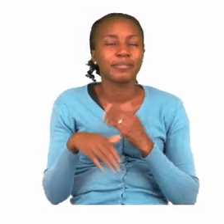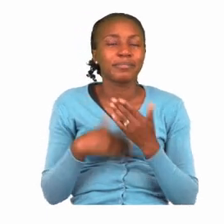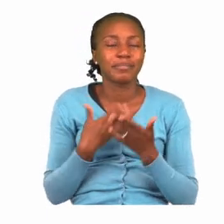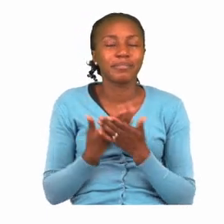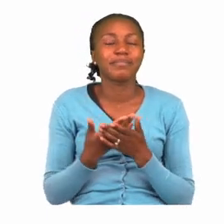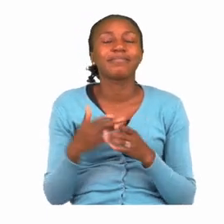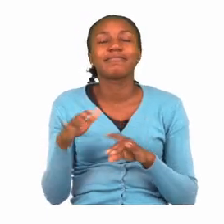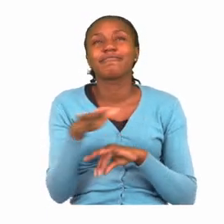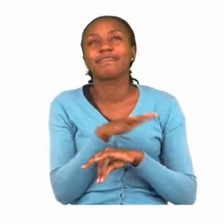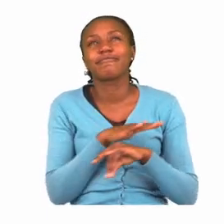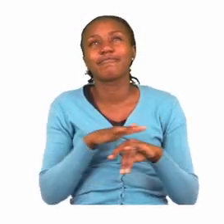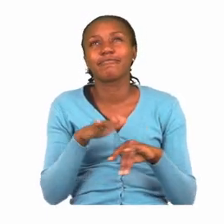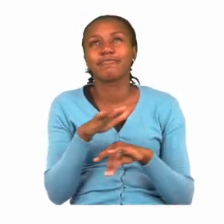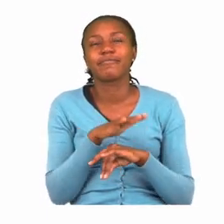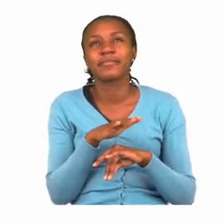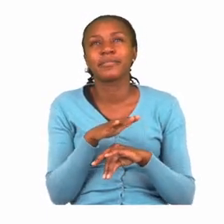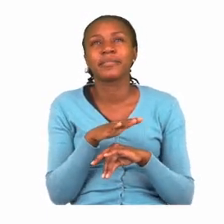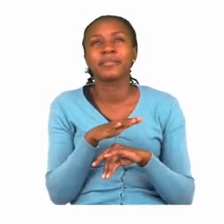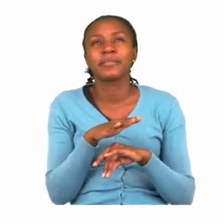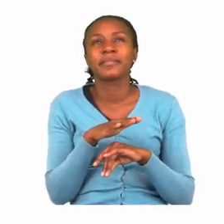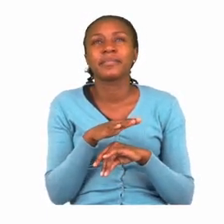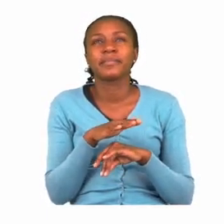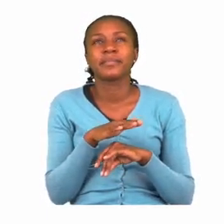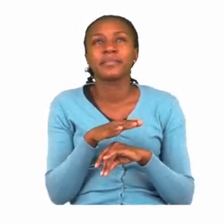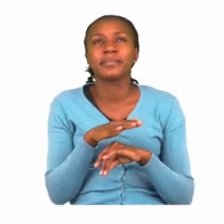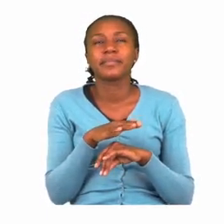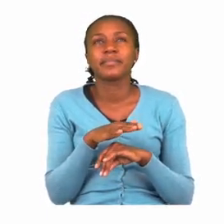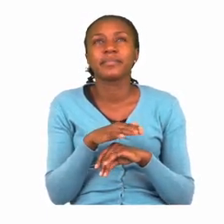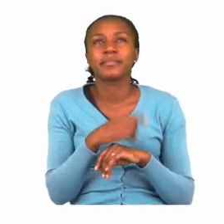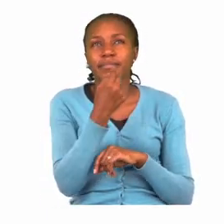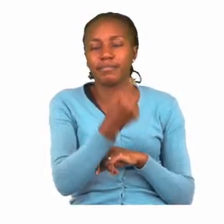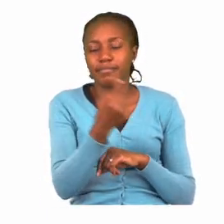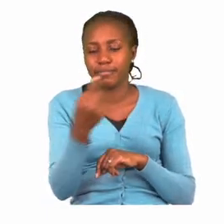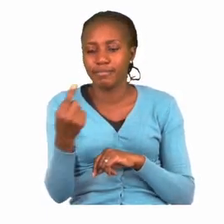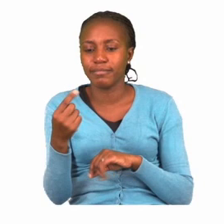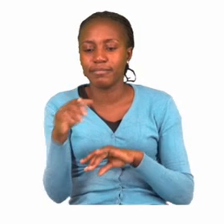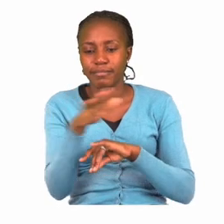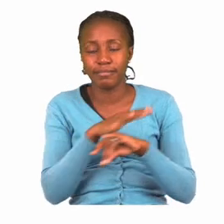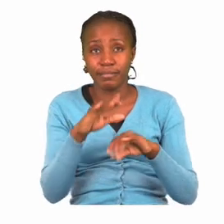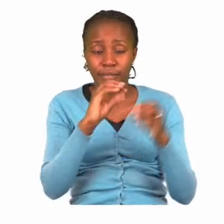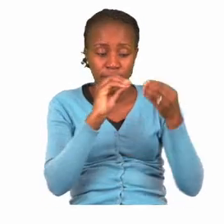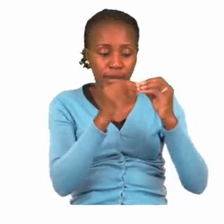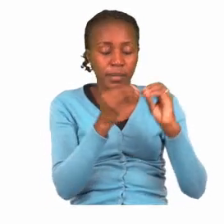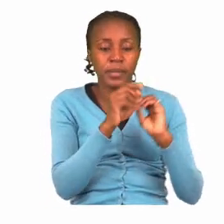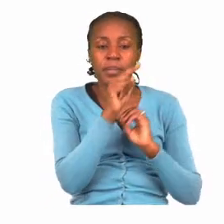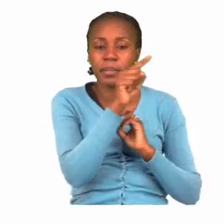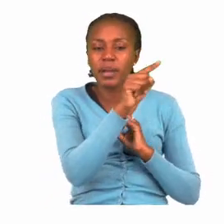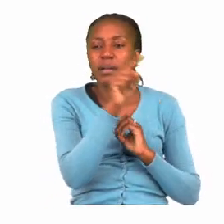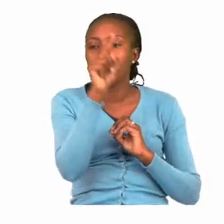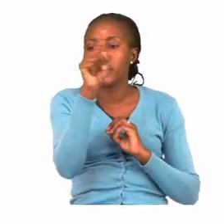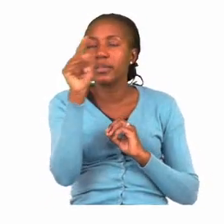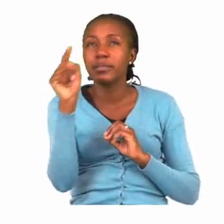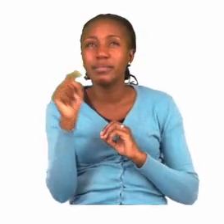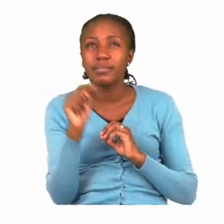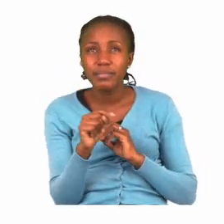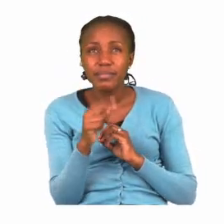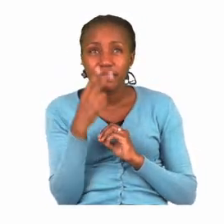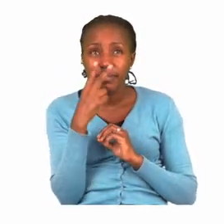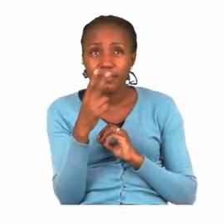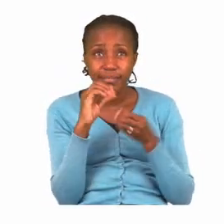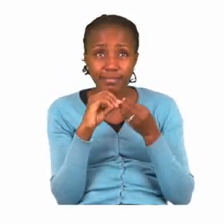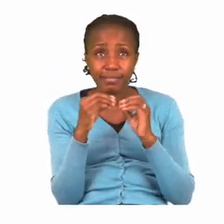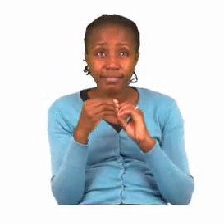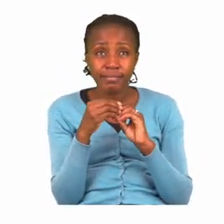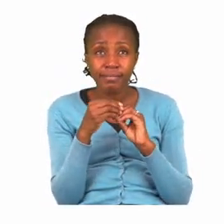animals. And next to each animal there is a number. Can you see the